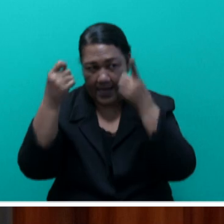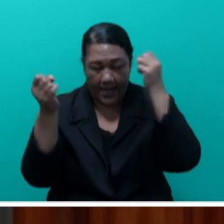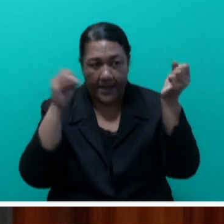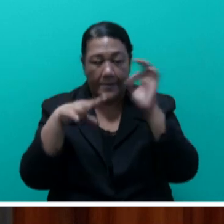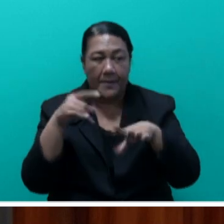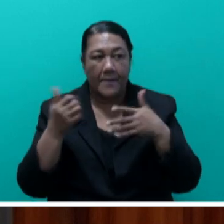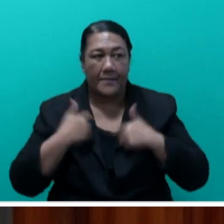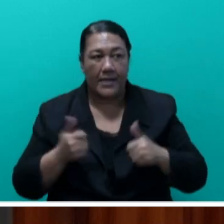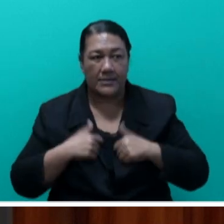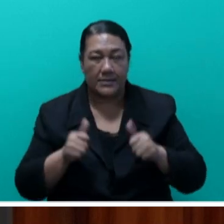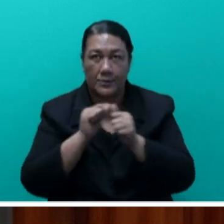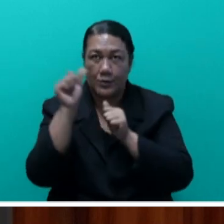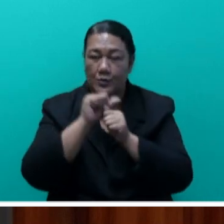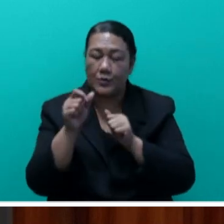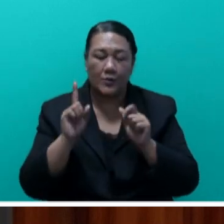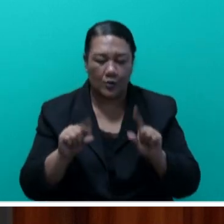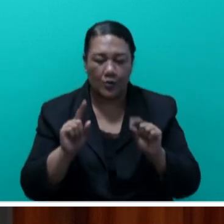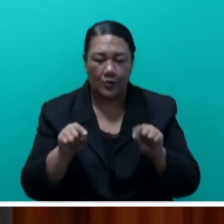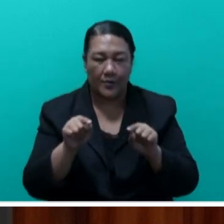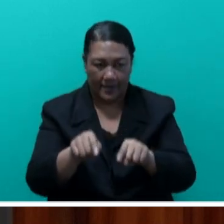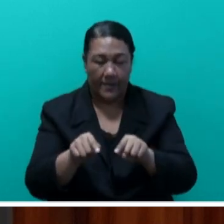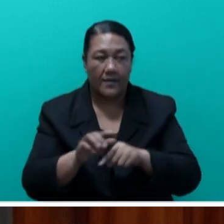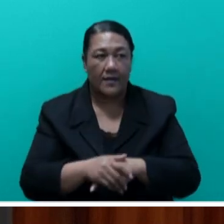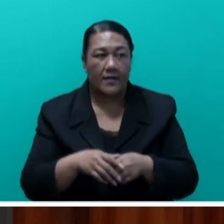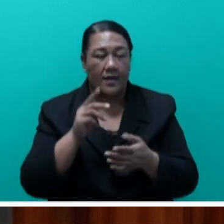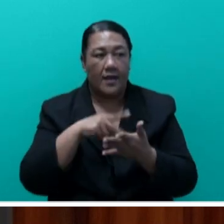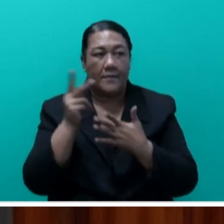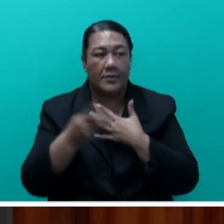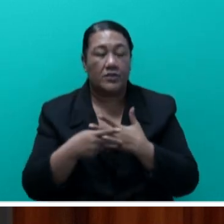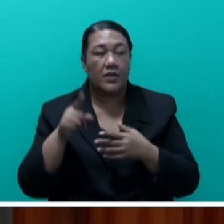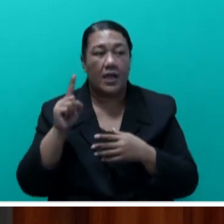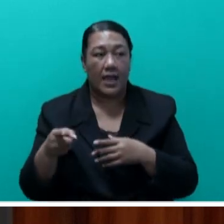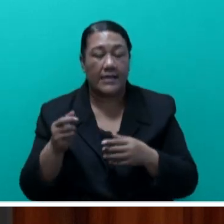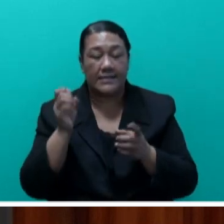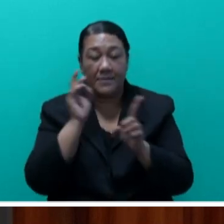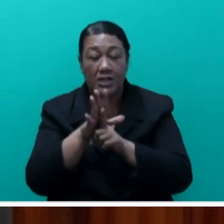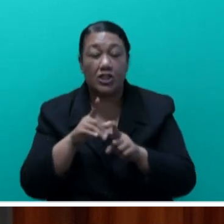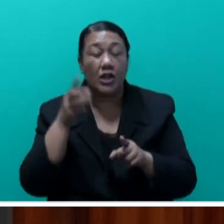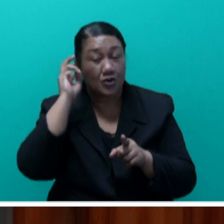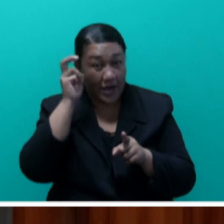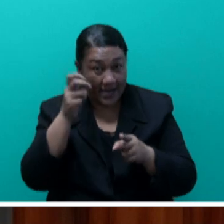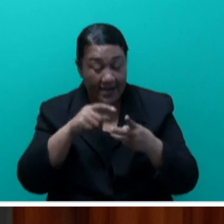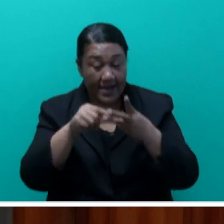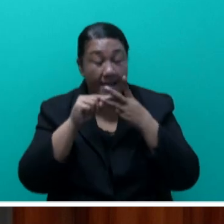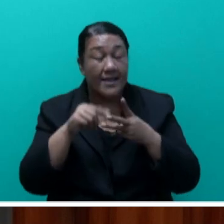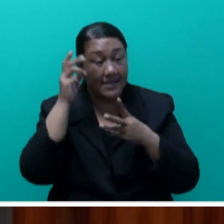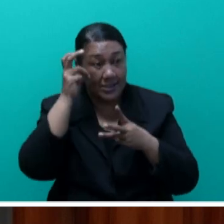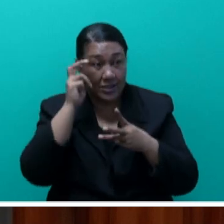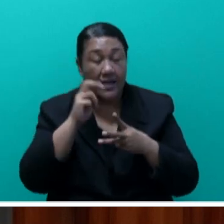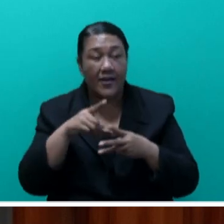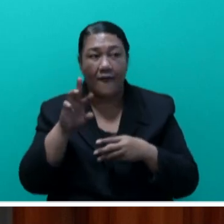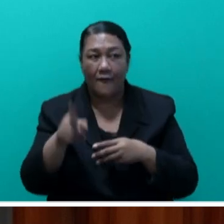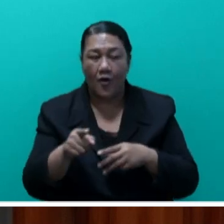practices through the South-South cooperation. Three, specialized training and internship for staff on feed formulation, hatchery,